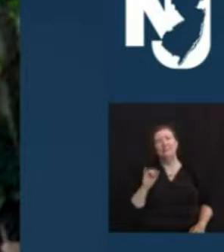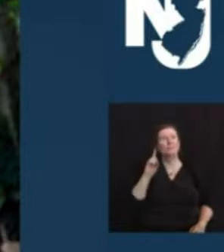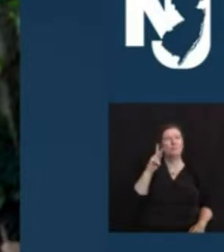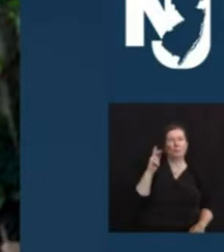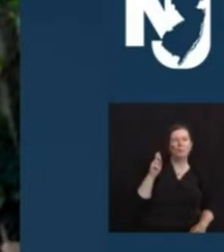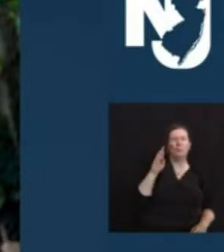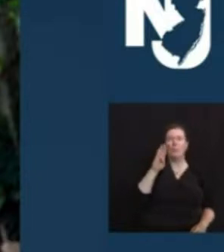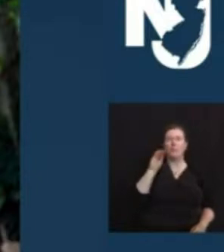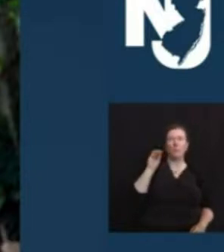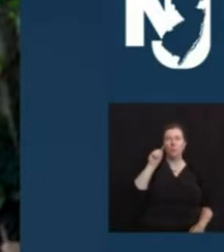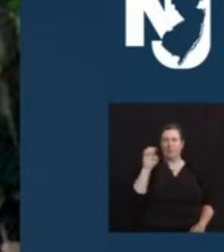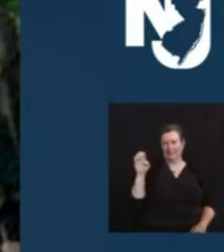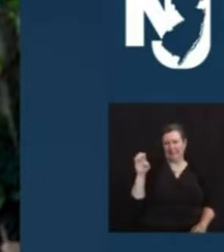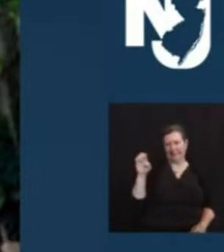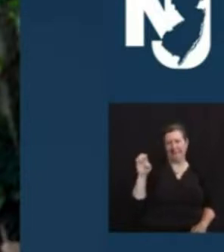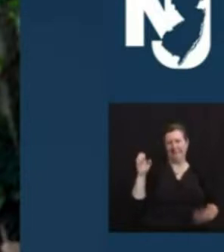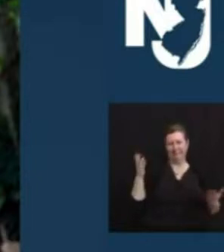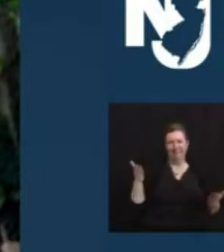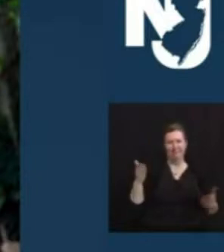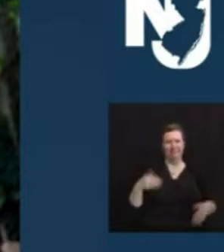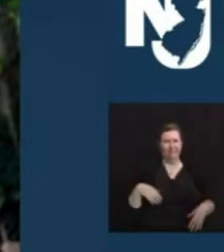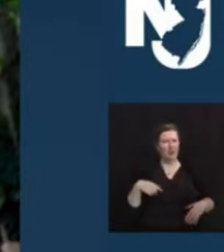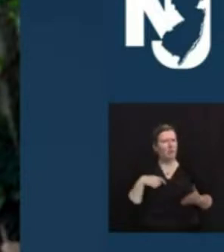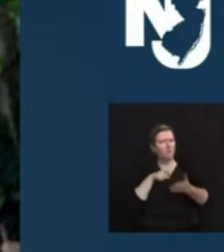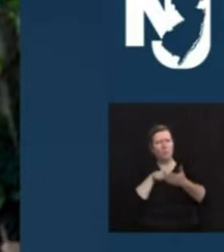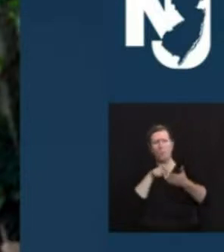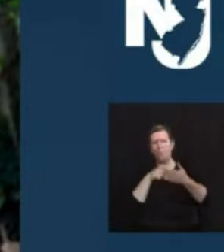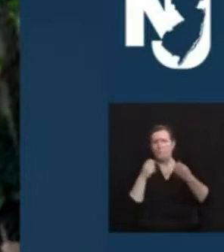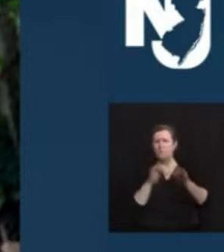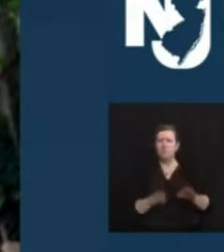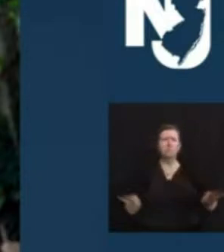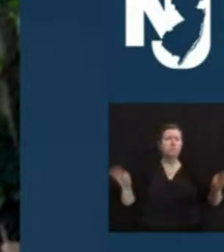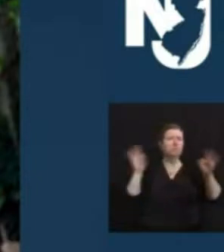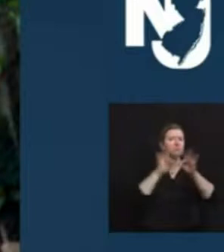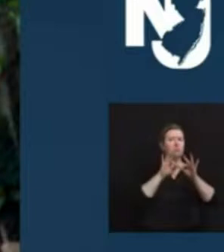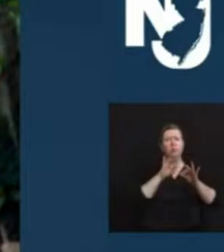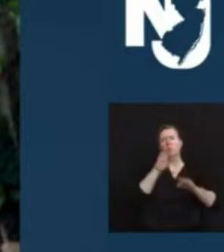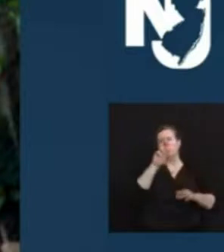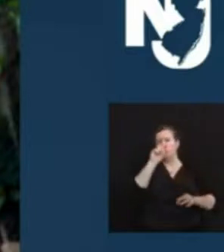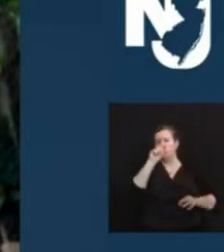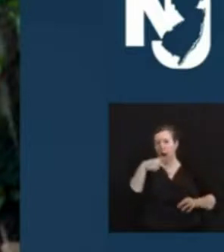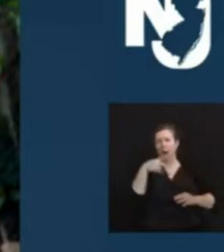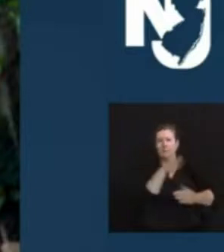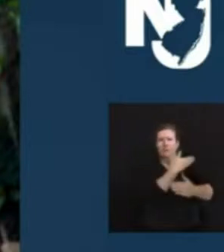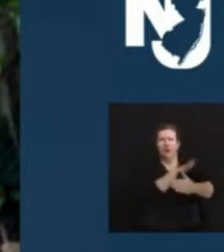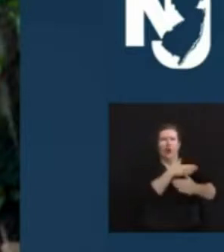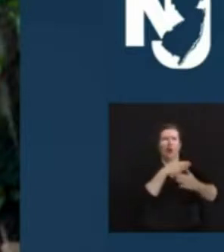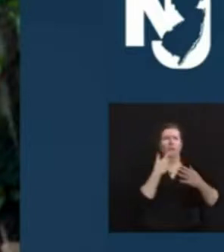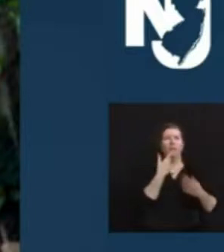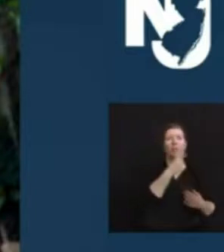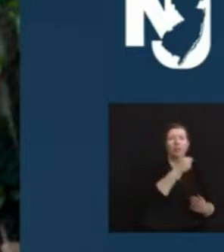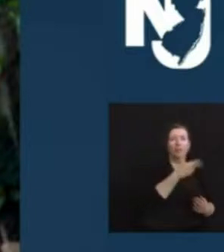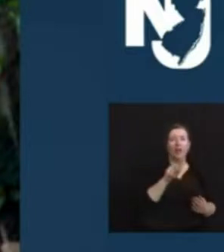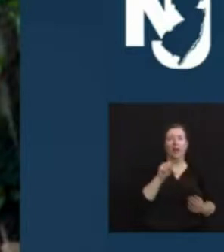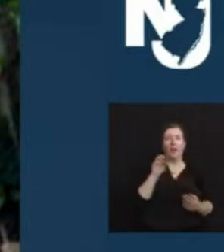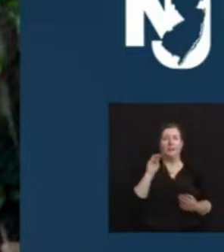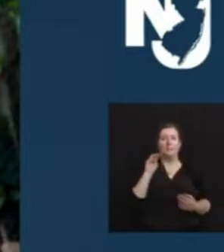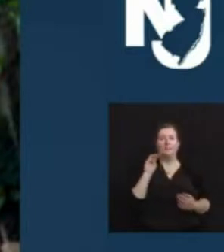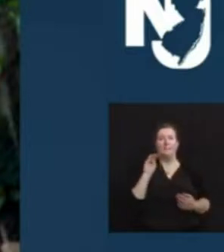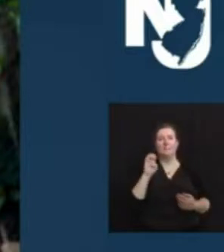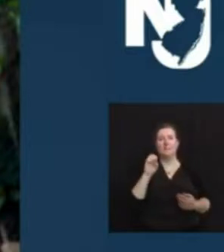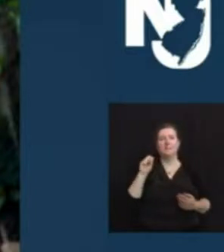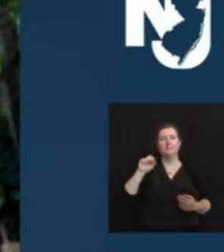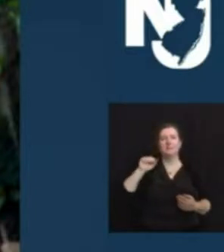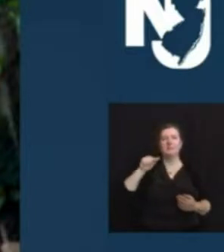and who wrote what is considered the single most important rap song in the genre's history, The Message, which was released by Grandmaster Flash and the